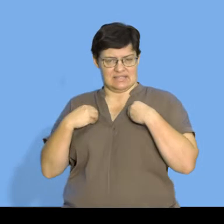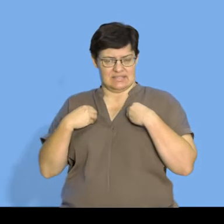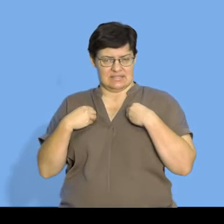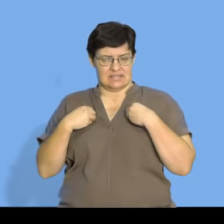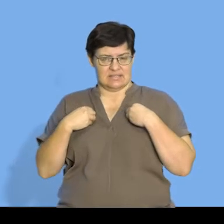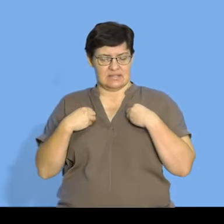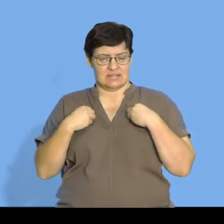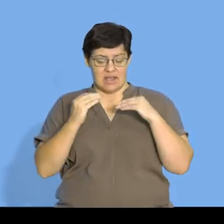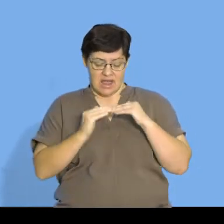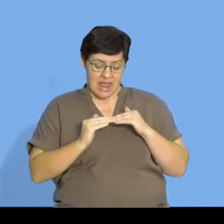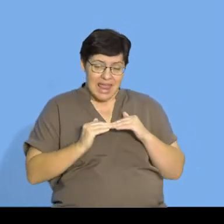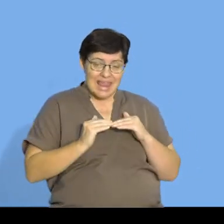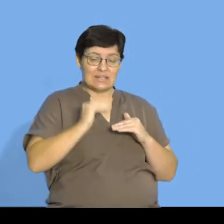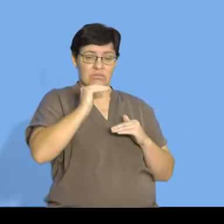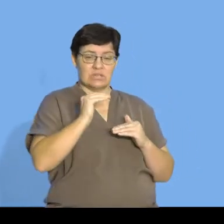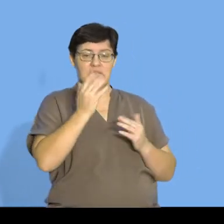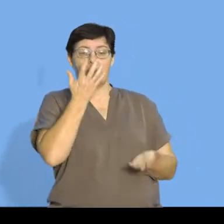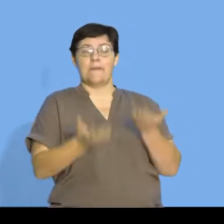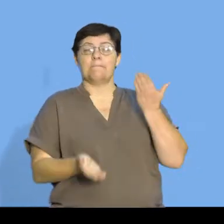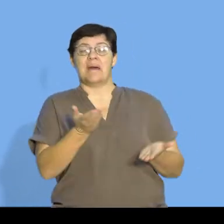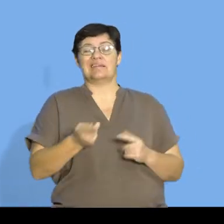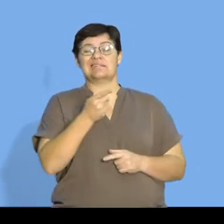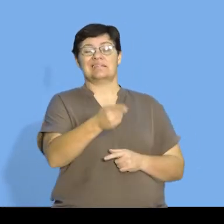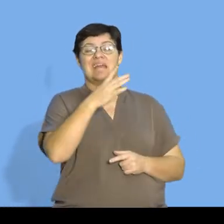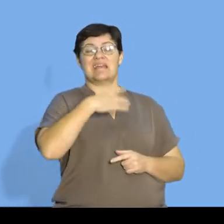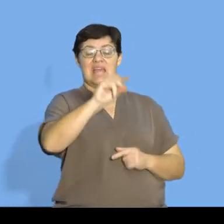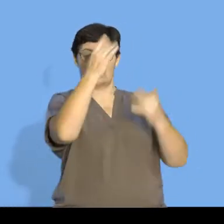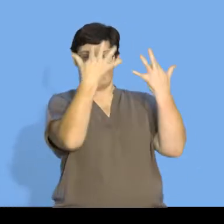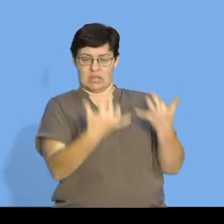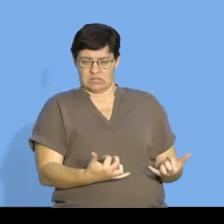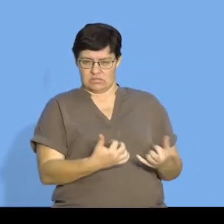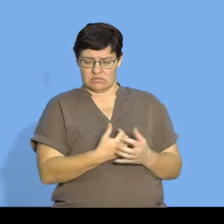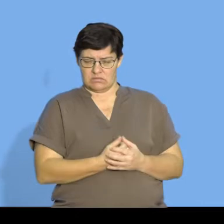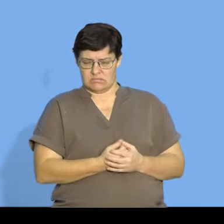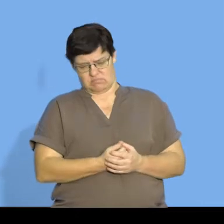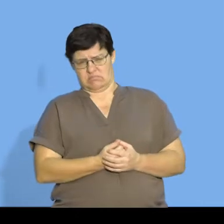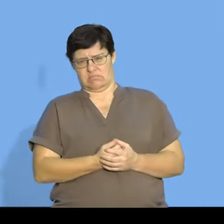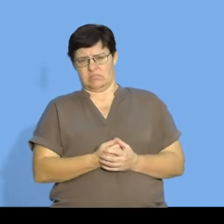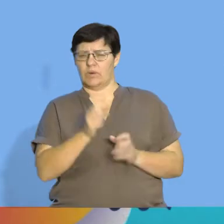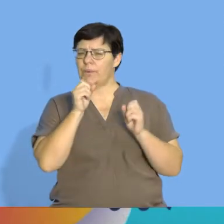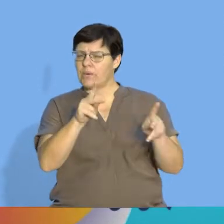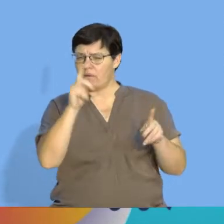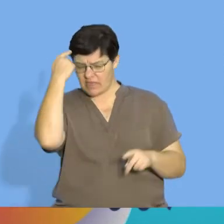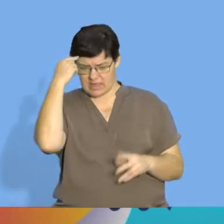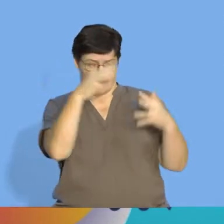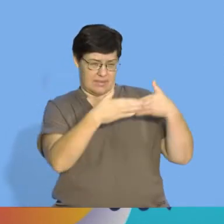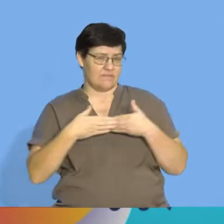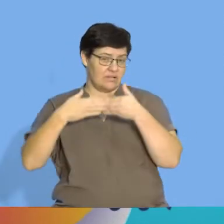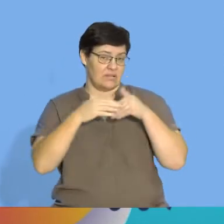will increase the balance on the cash budget. Okay, think